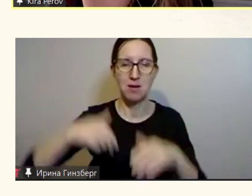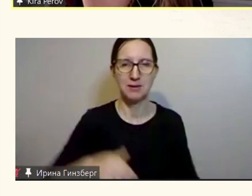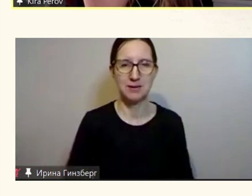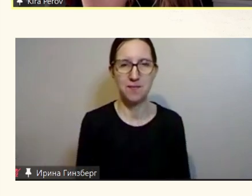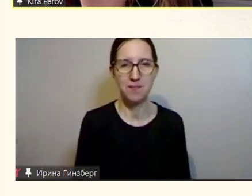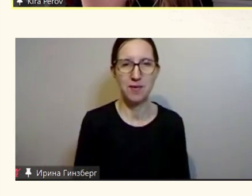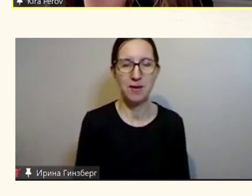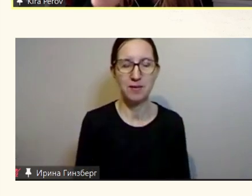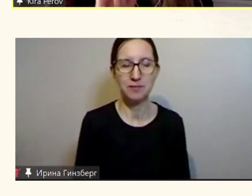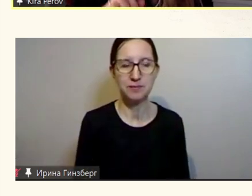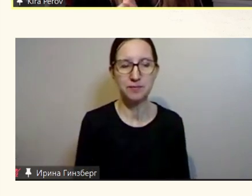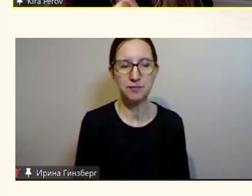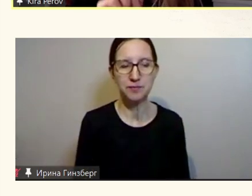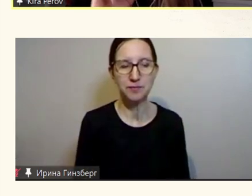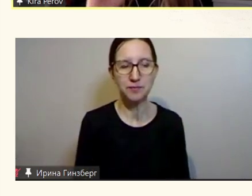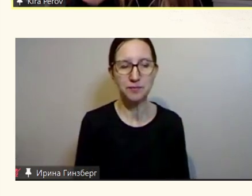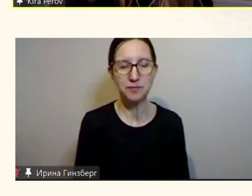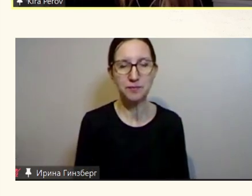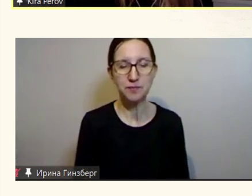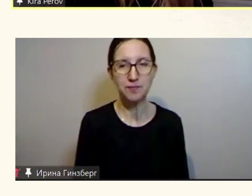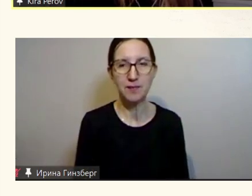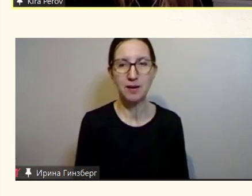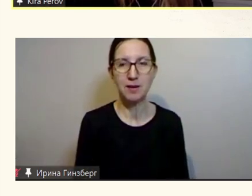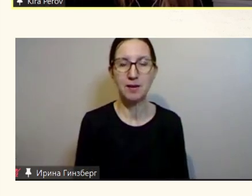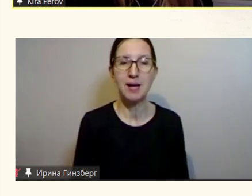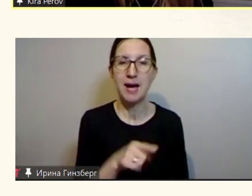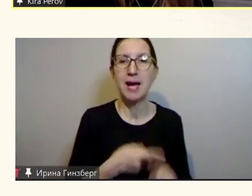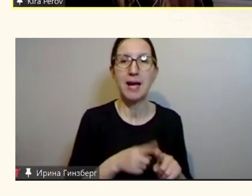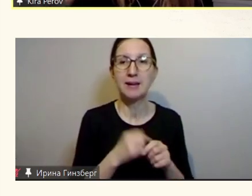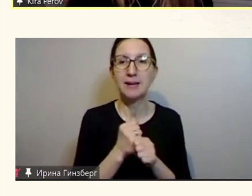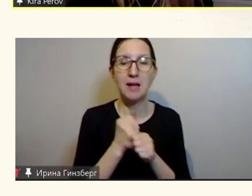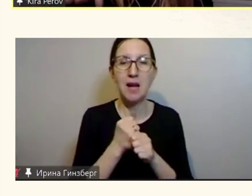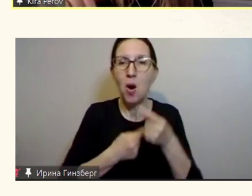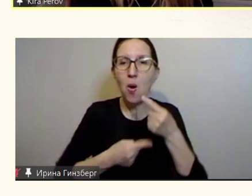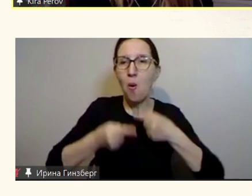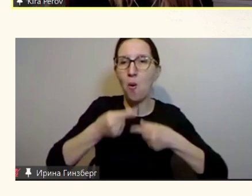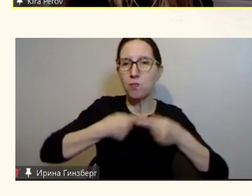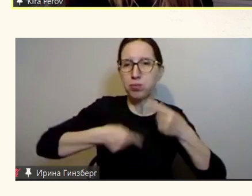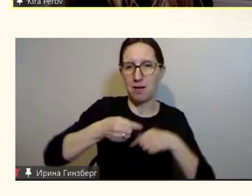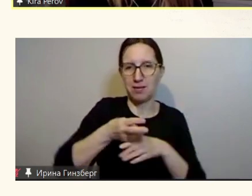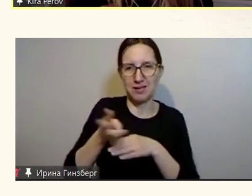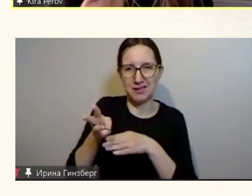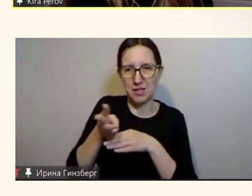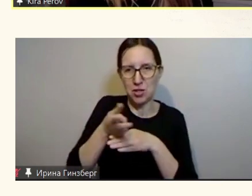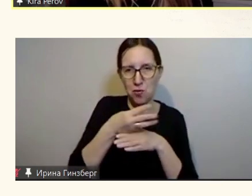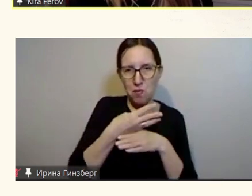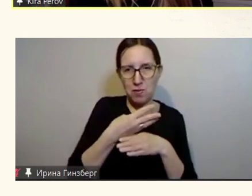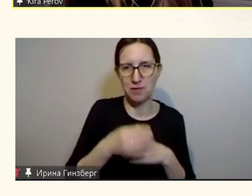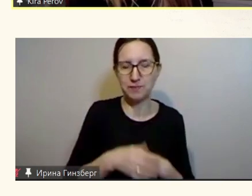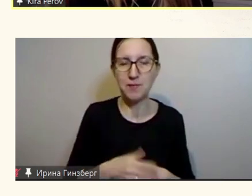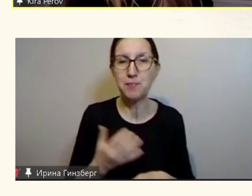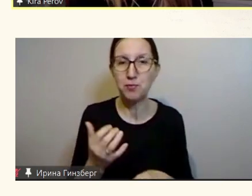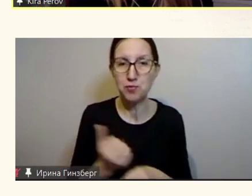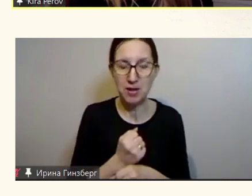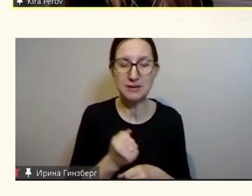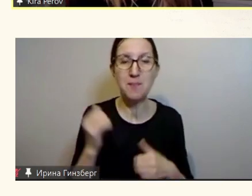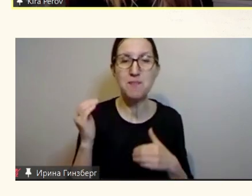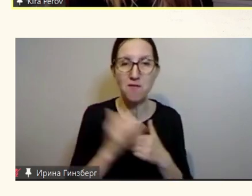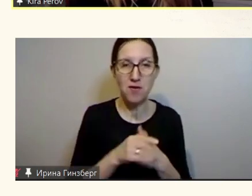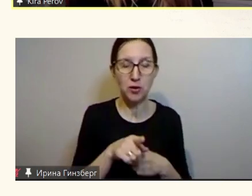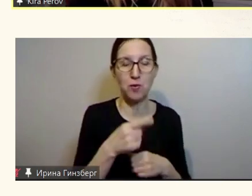shot is rotated so that she's actually rising instead of sinking. So you'll see in the next